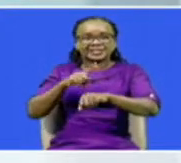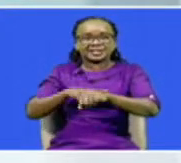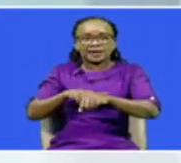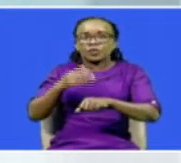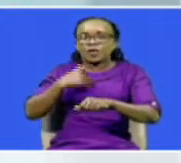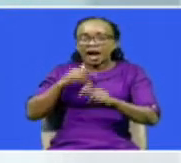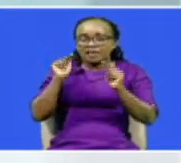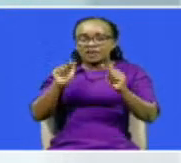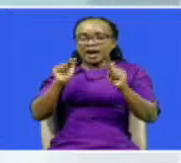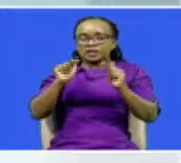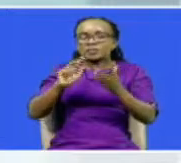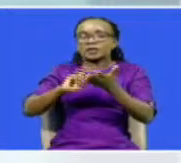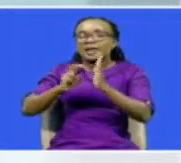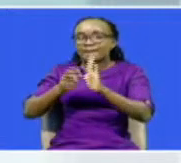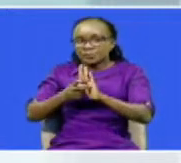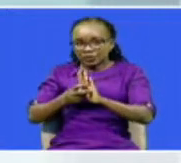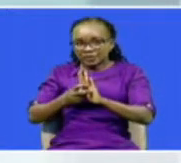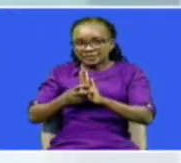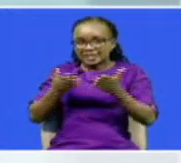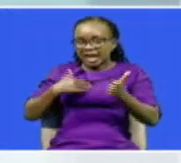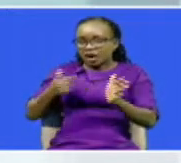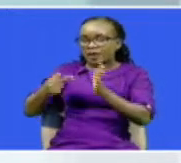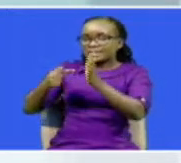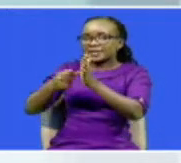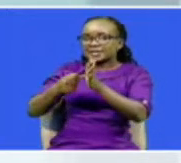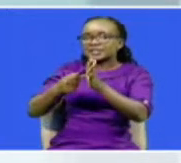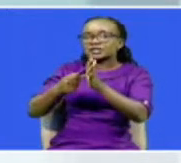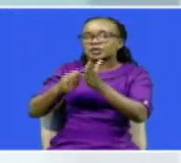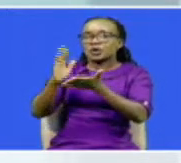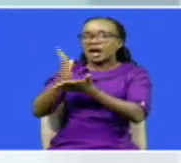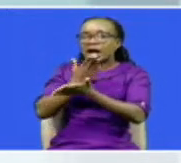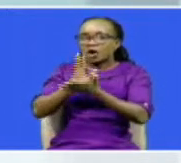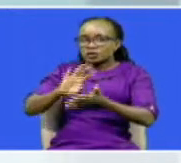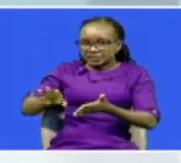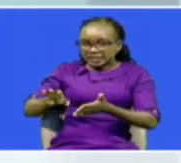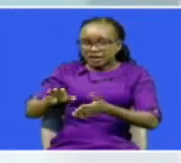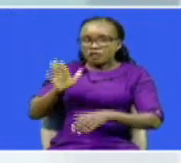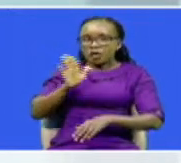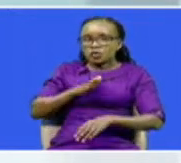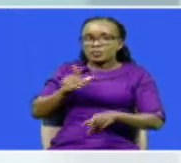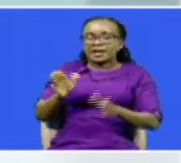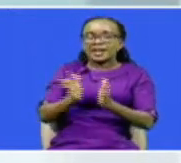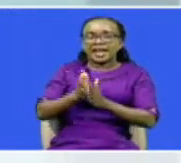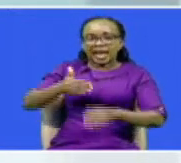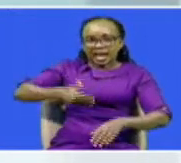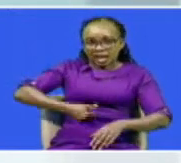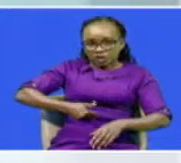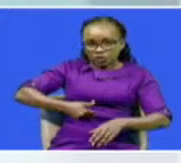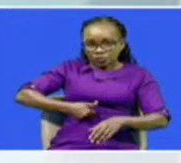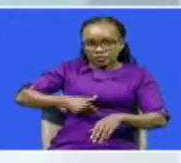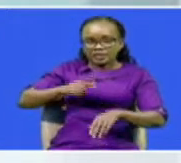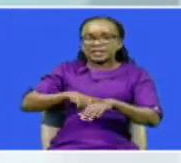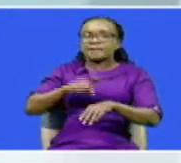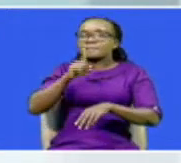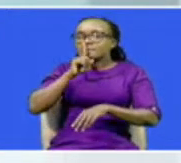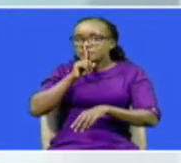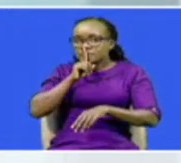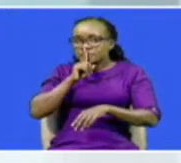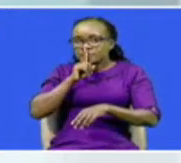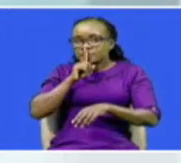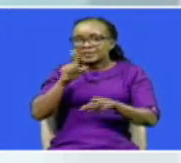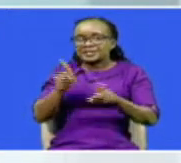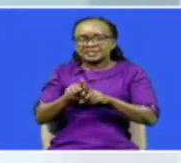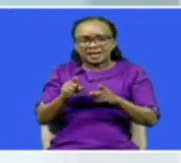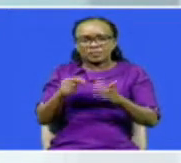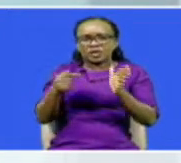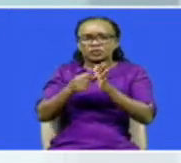been accused of being a project. Mm-hmm. So I represent a constituency of women and youth. And they were telling me, when you keep quiet, you come off as a